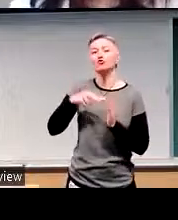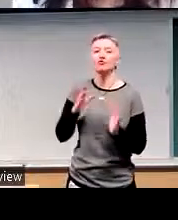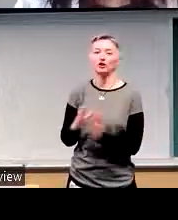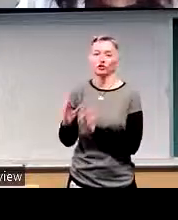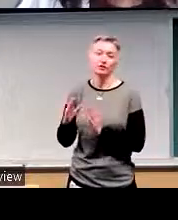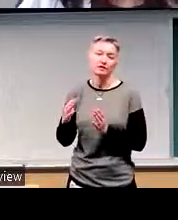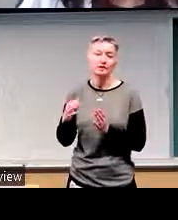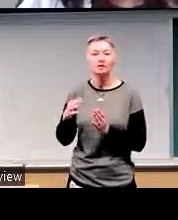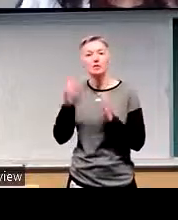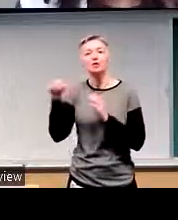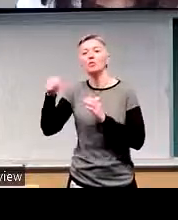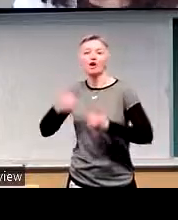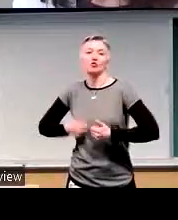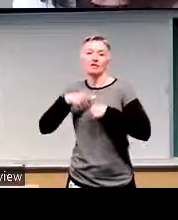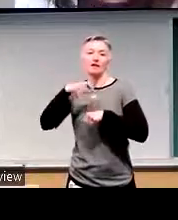life stages.